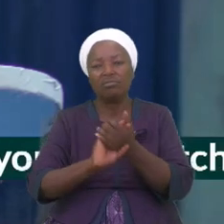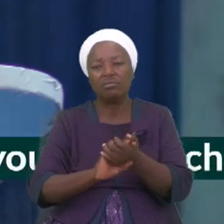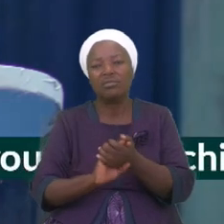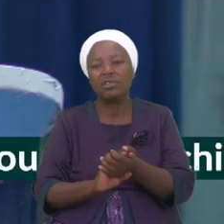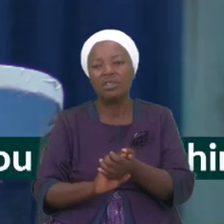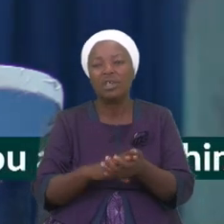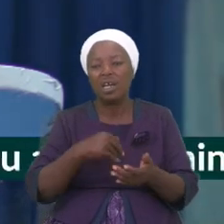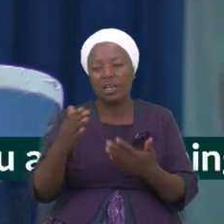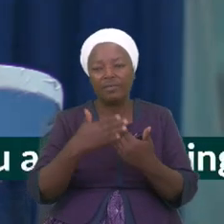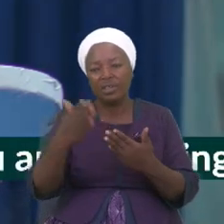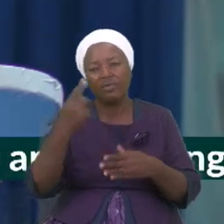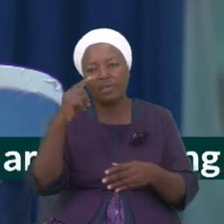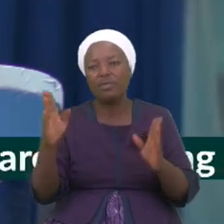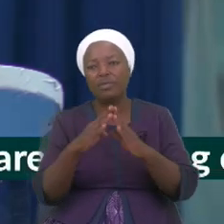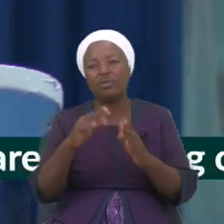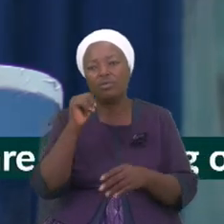miss it.